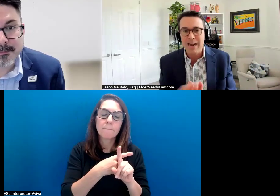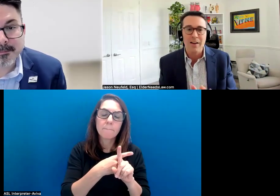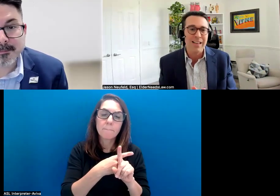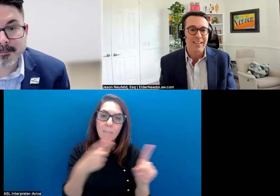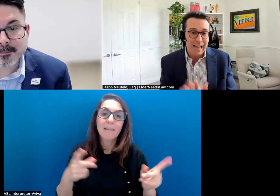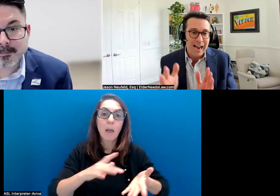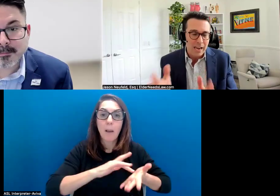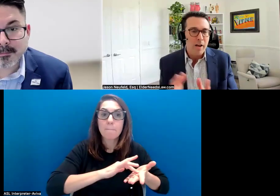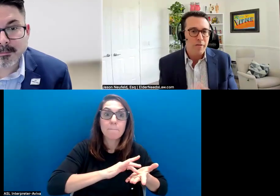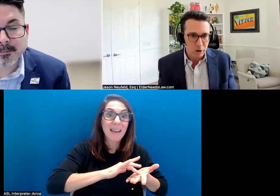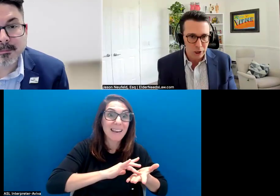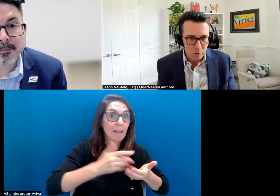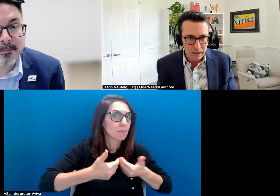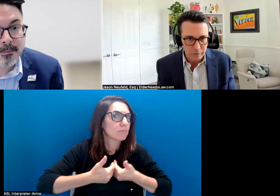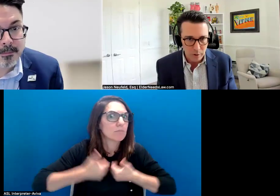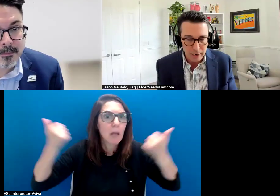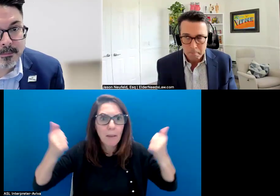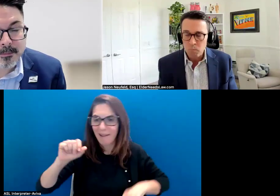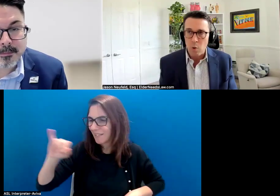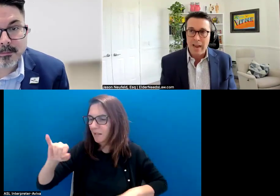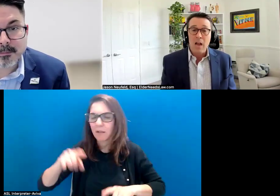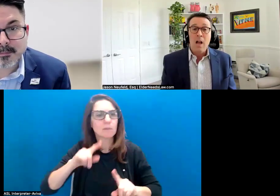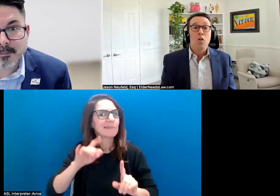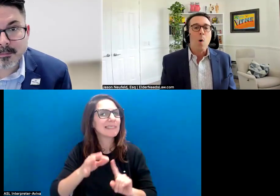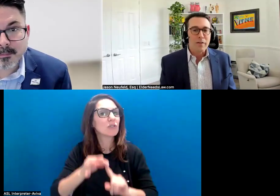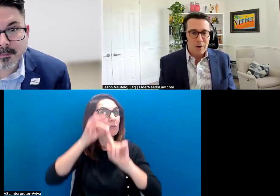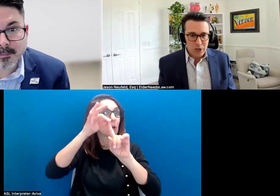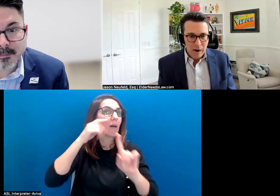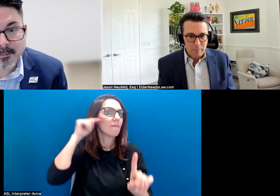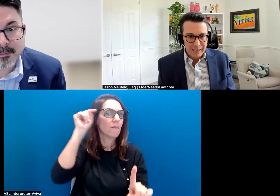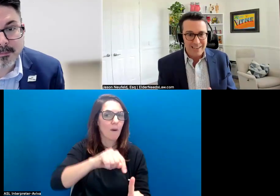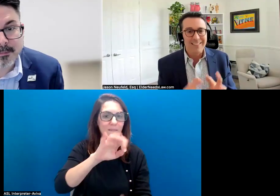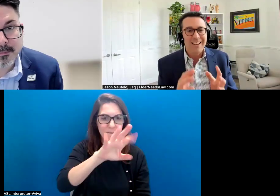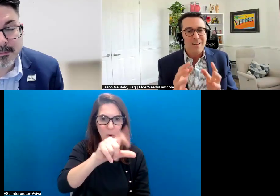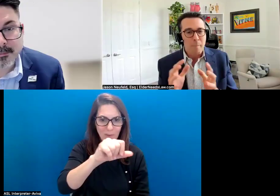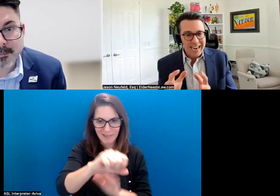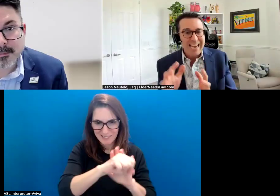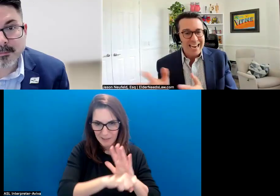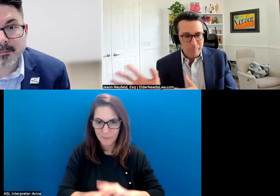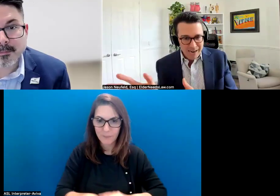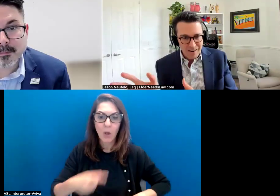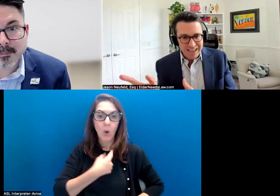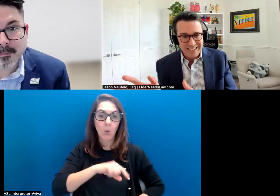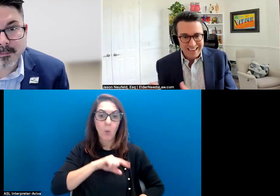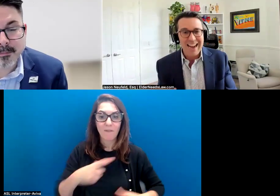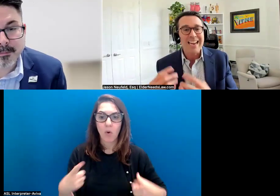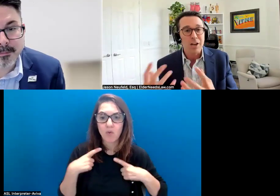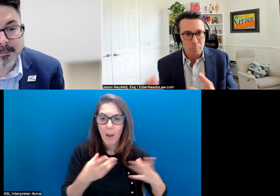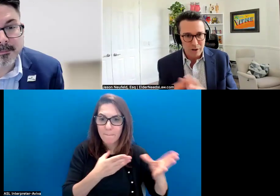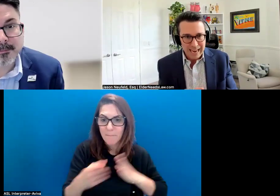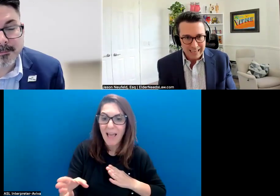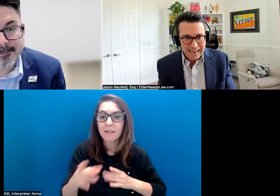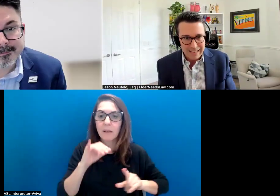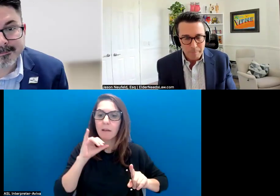Medicaid independent of SSI, fairly unique to Florida. Okay. Qualified retirement plans, Medicaid independent of SSI